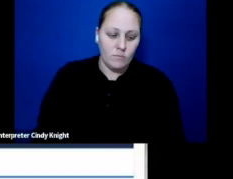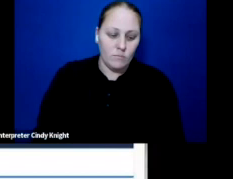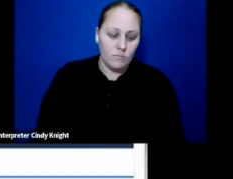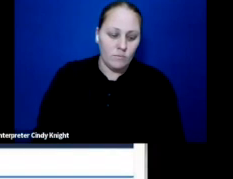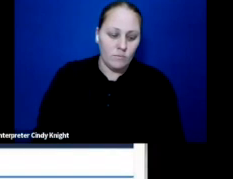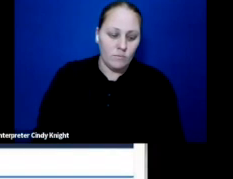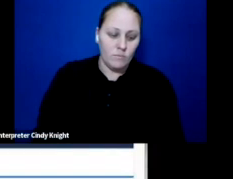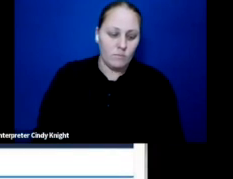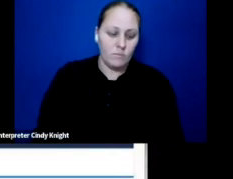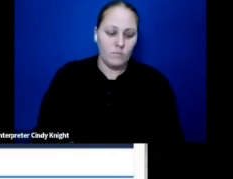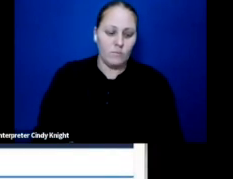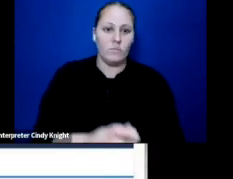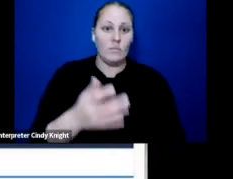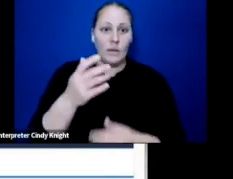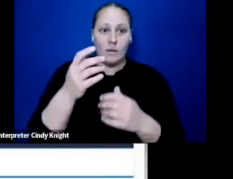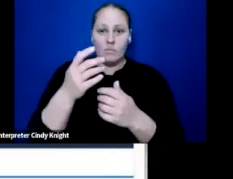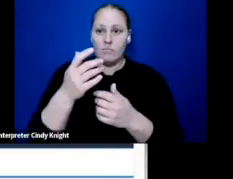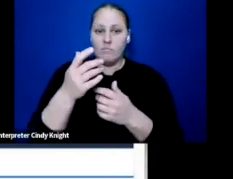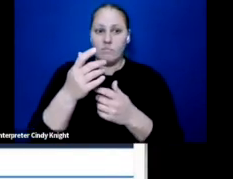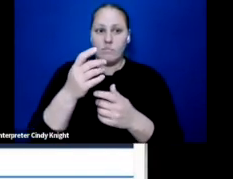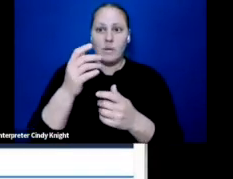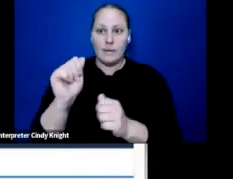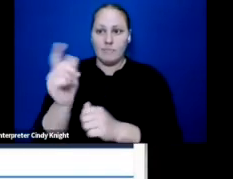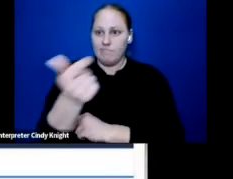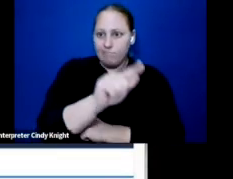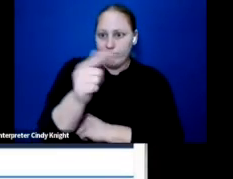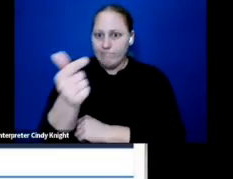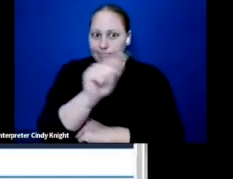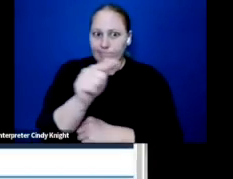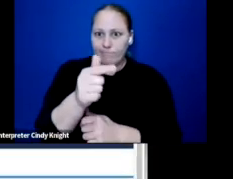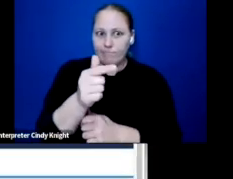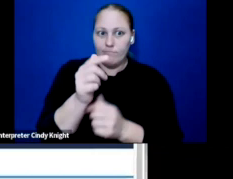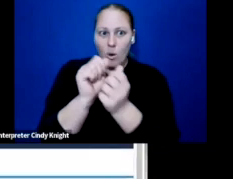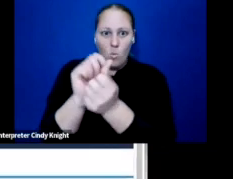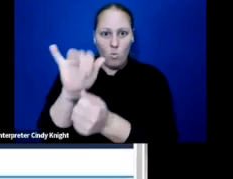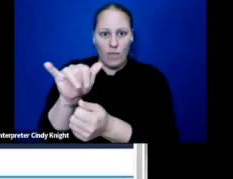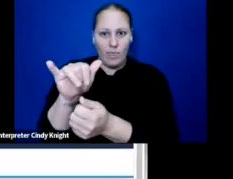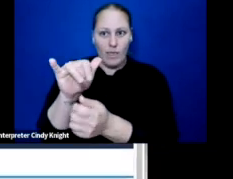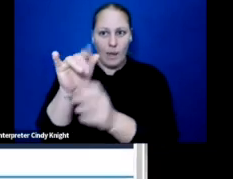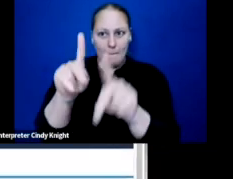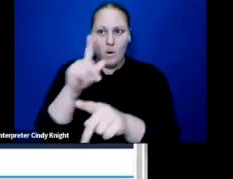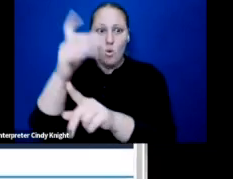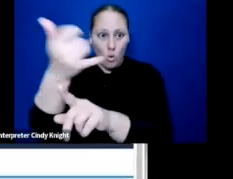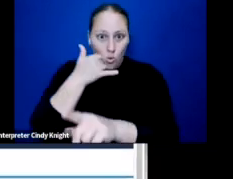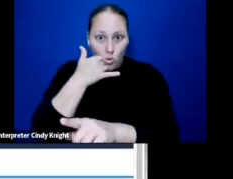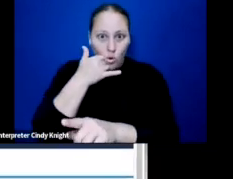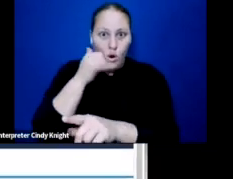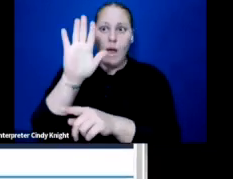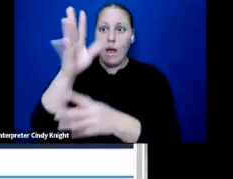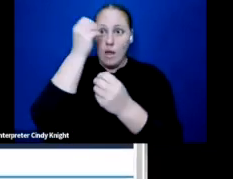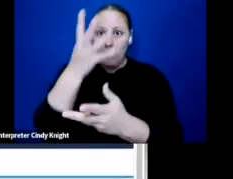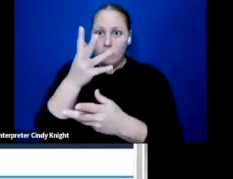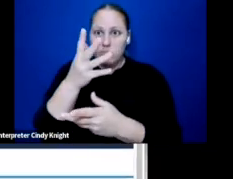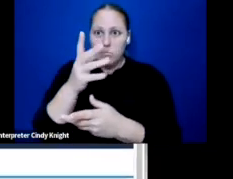I would be able to go back and forth with the help seeker as we showed briefly earlier and toggle between their